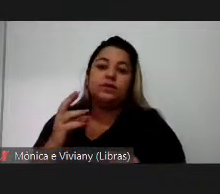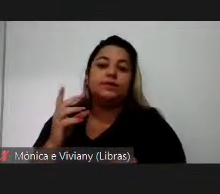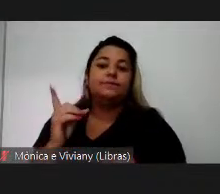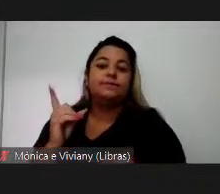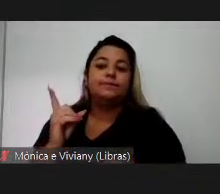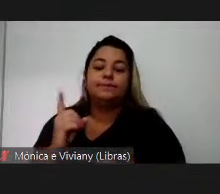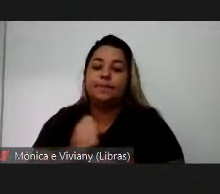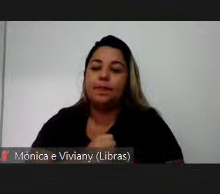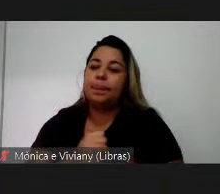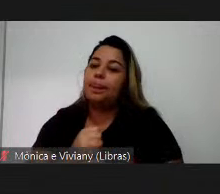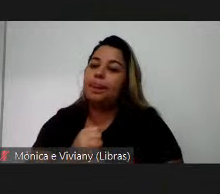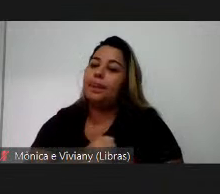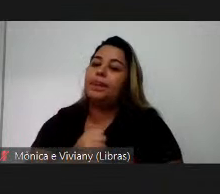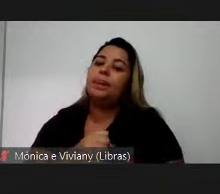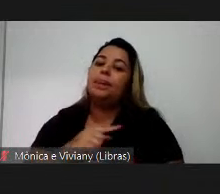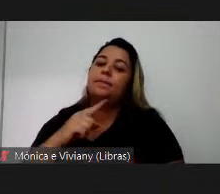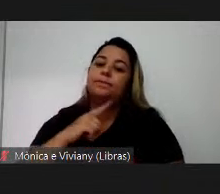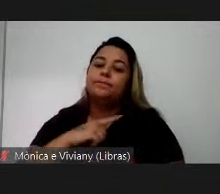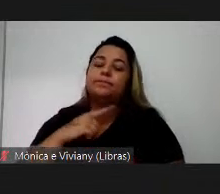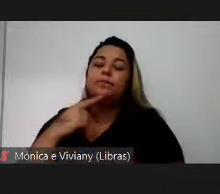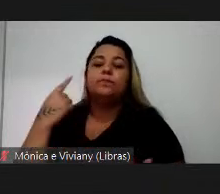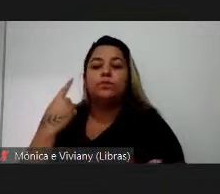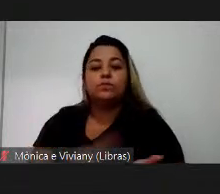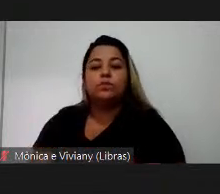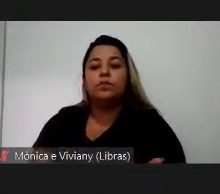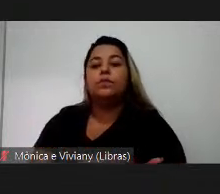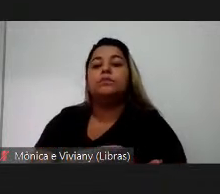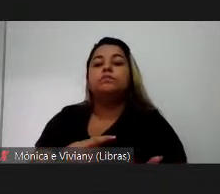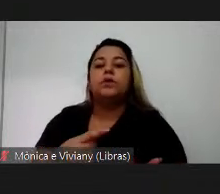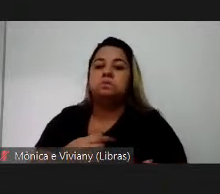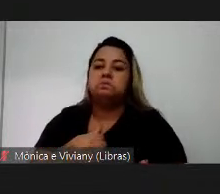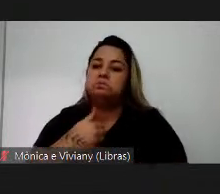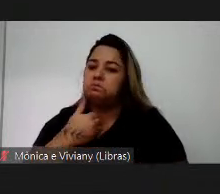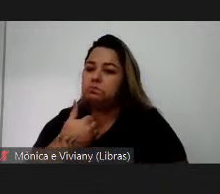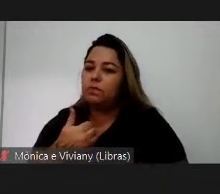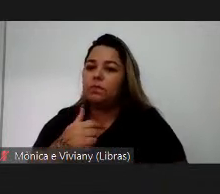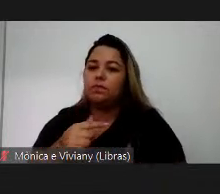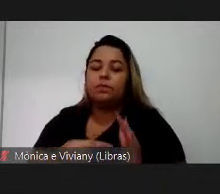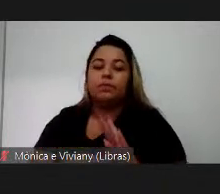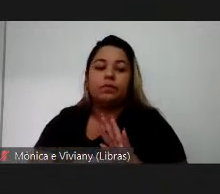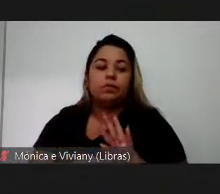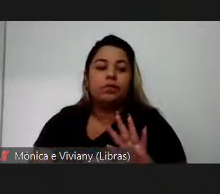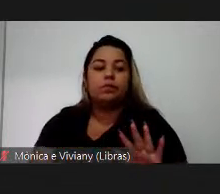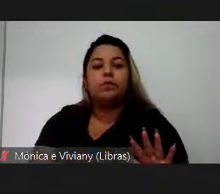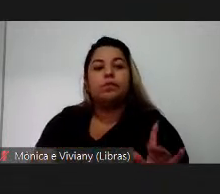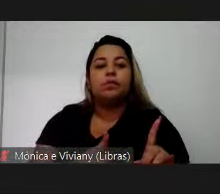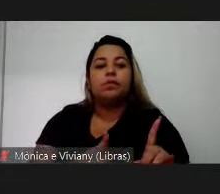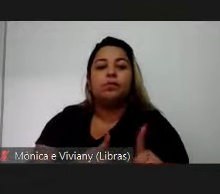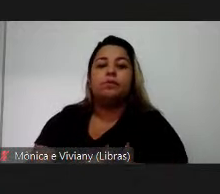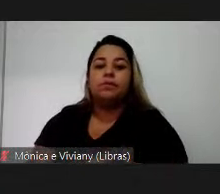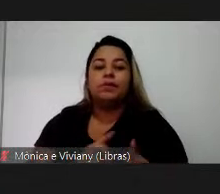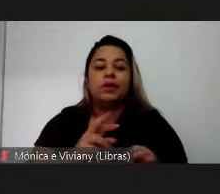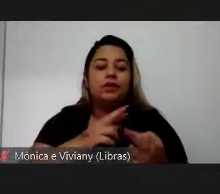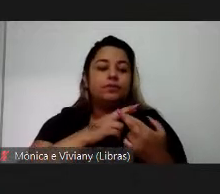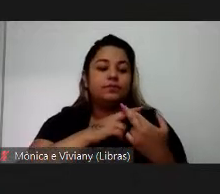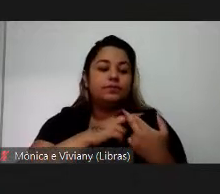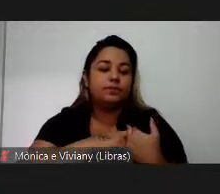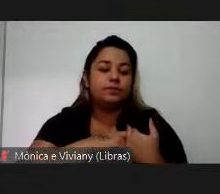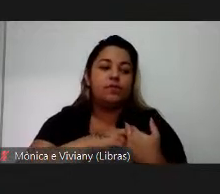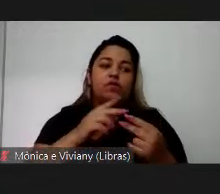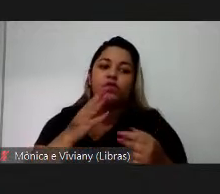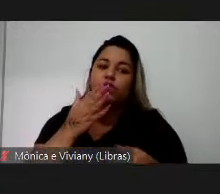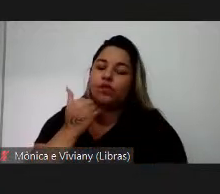3 decades. We have this important role to present